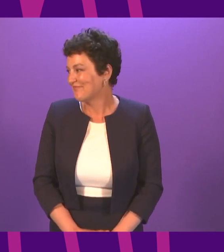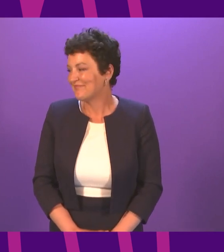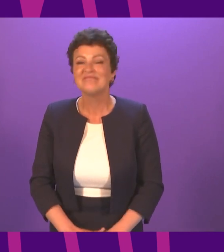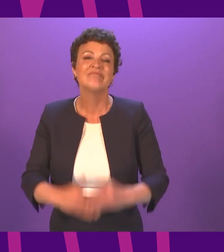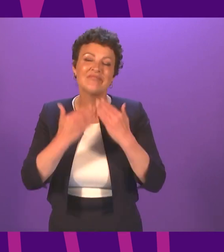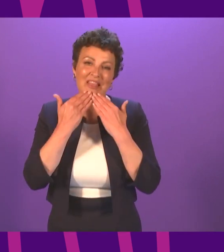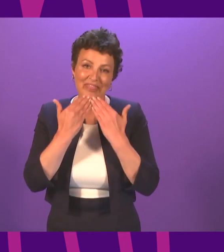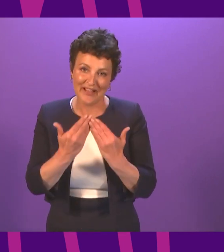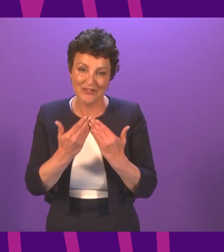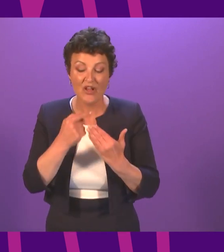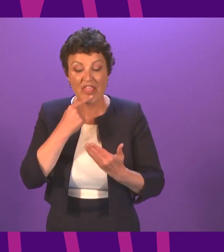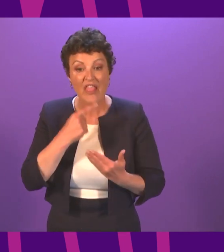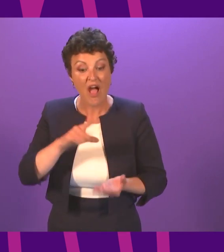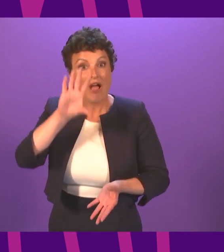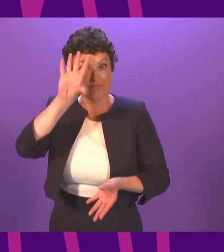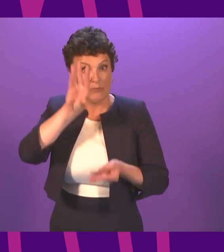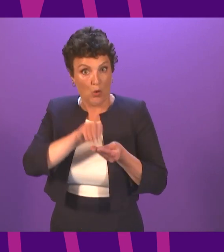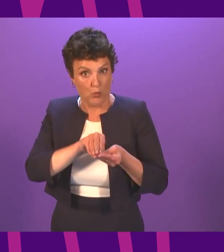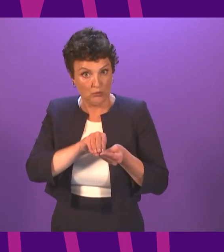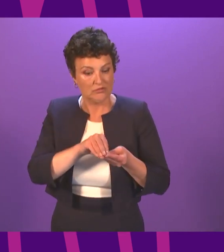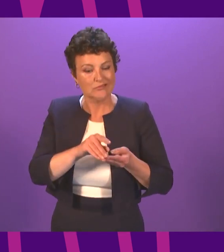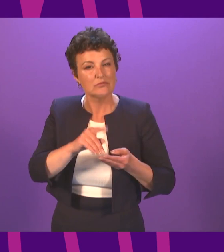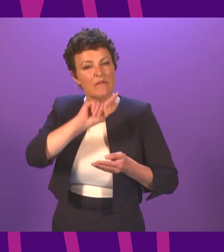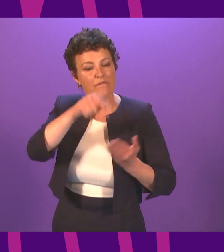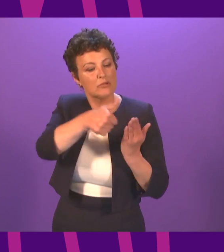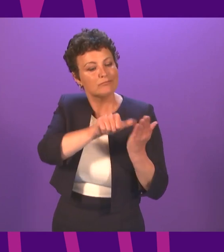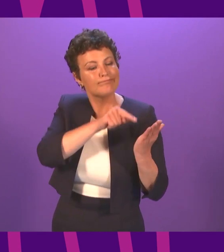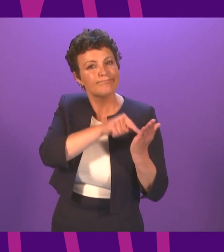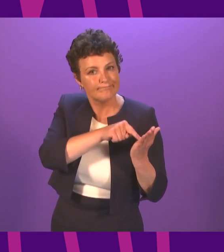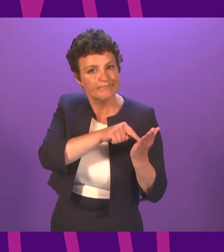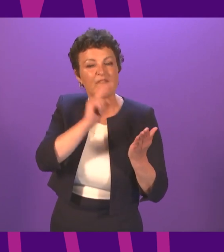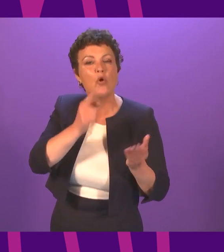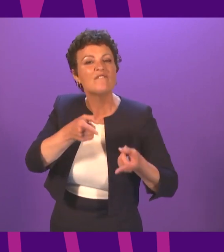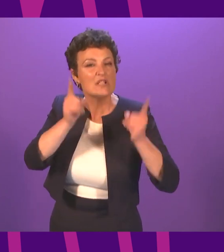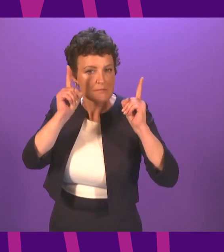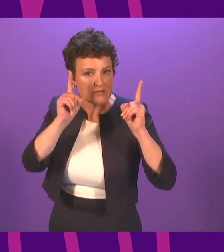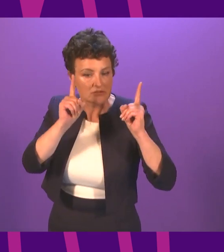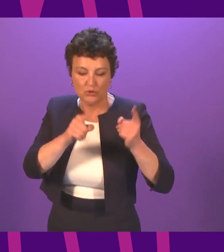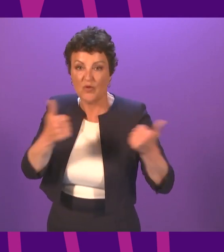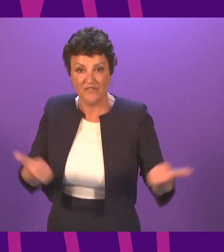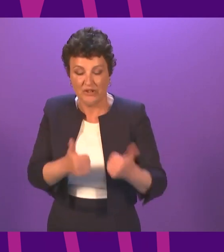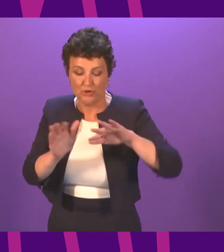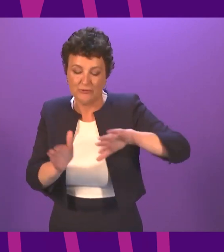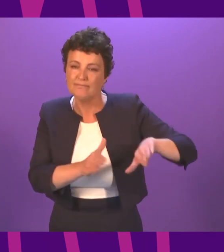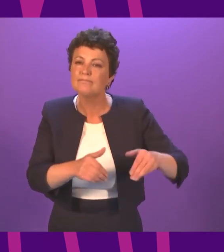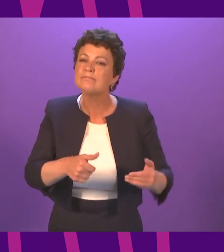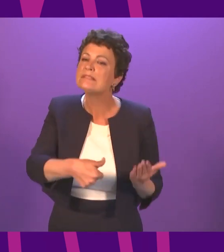Thank you. That concludes the selection of the First Minister, and it's now time to move on to the next item of business.